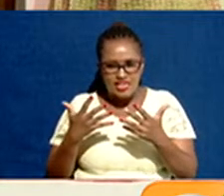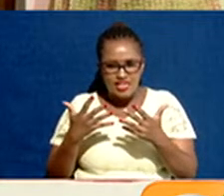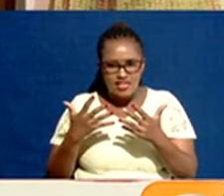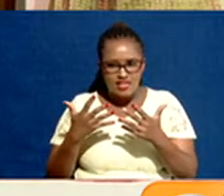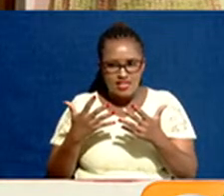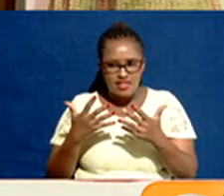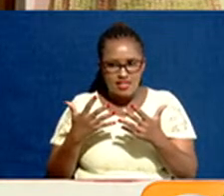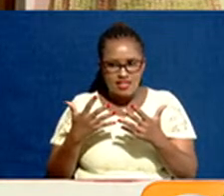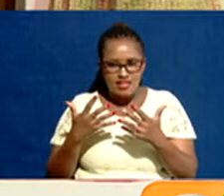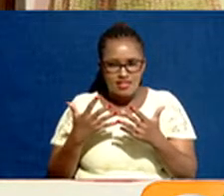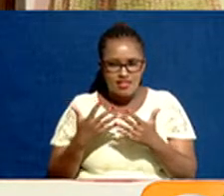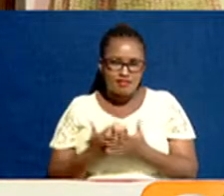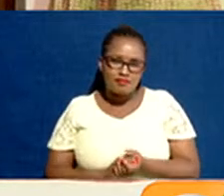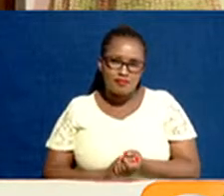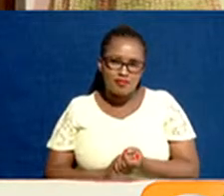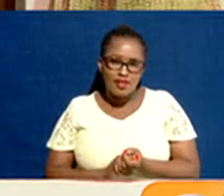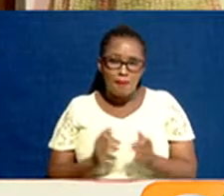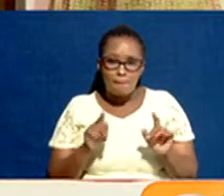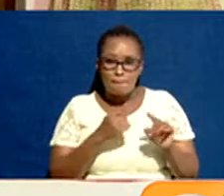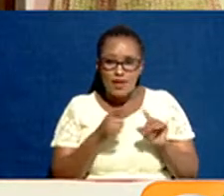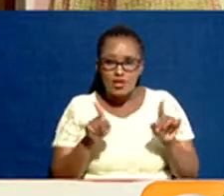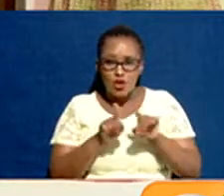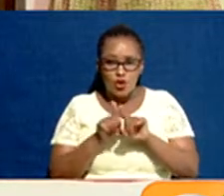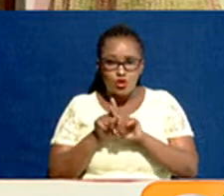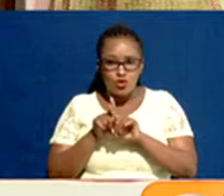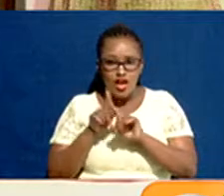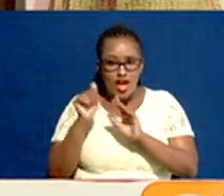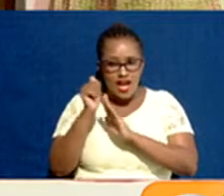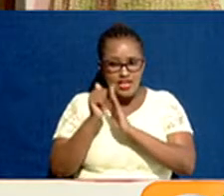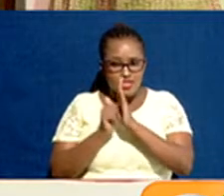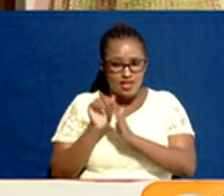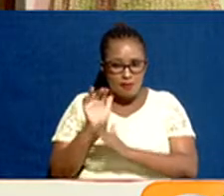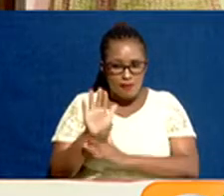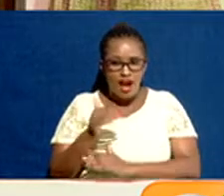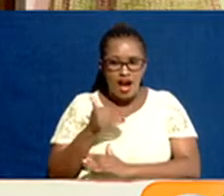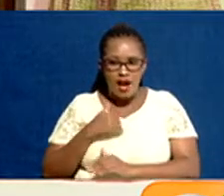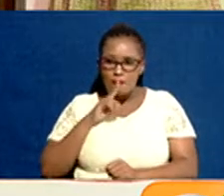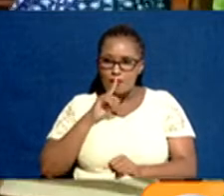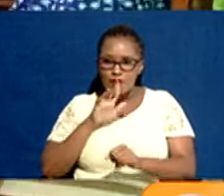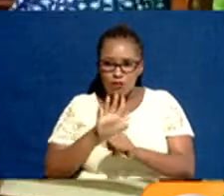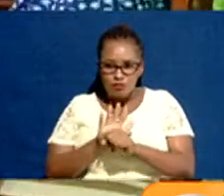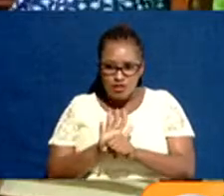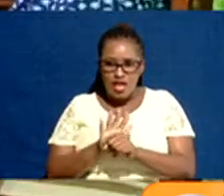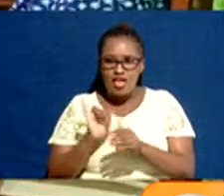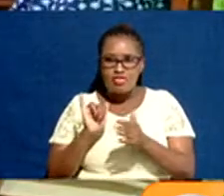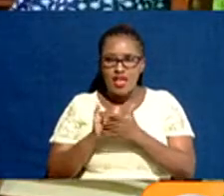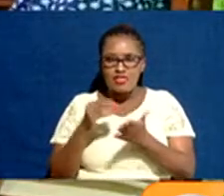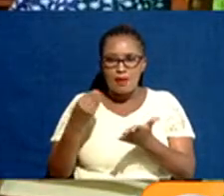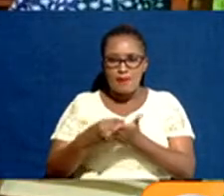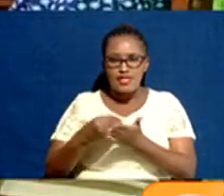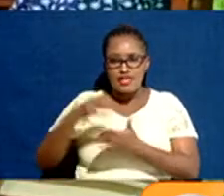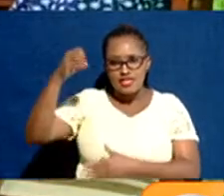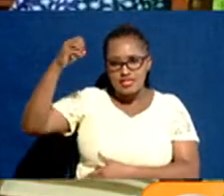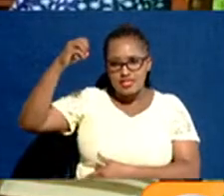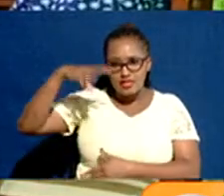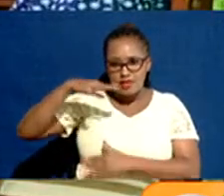But your manifesto actually had promised to lower the cost of electricity in a three-point